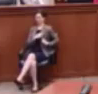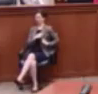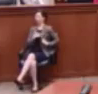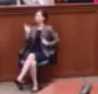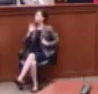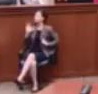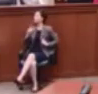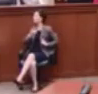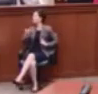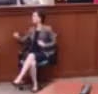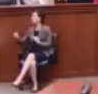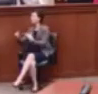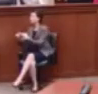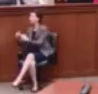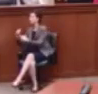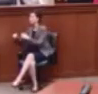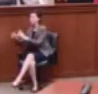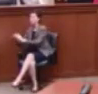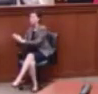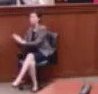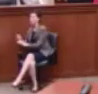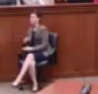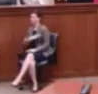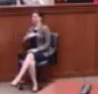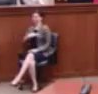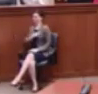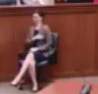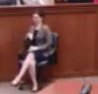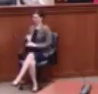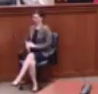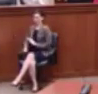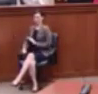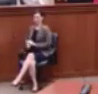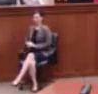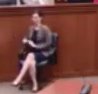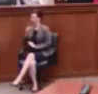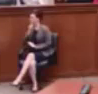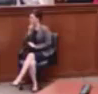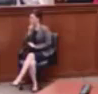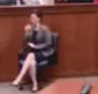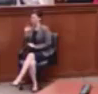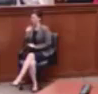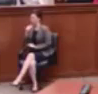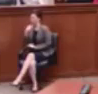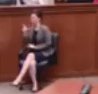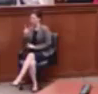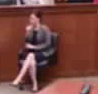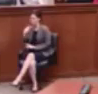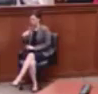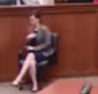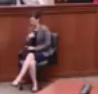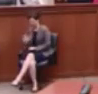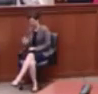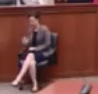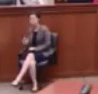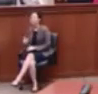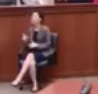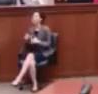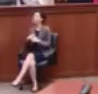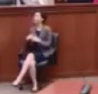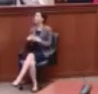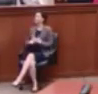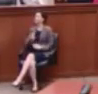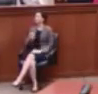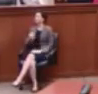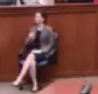to put our badge in our purse so people wouldn't know what state we were from, seriously. And then when we started this